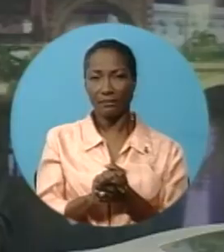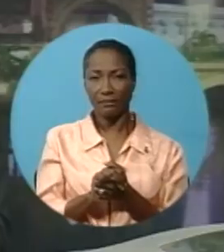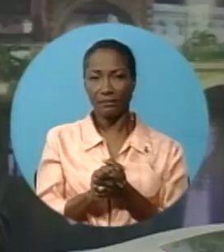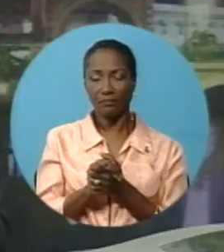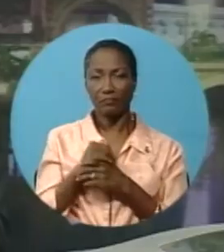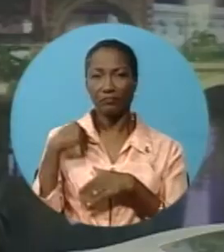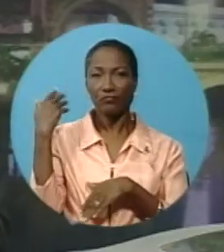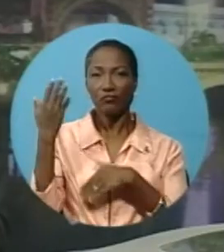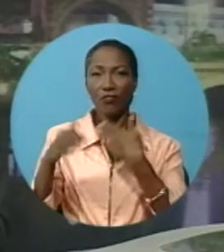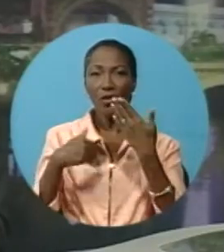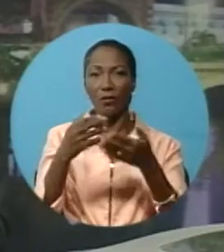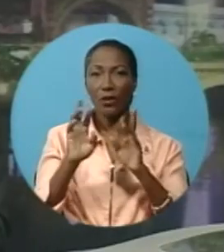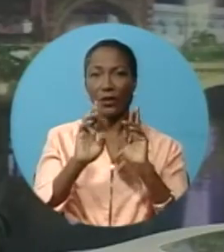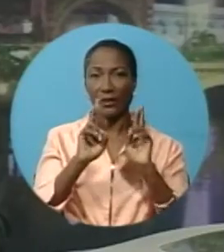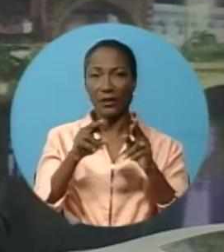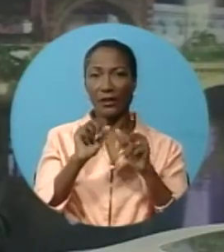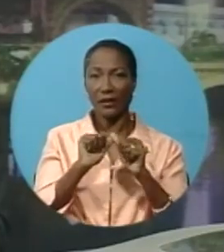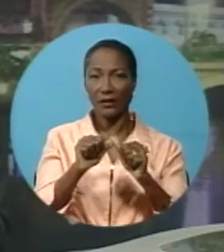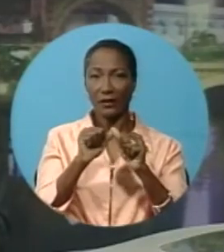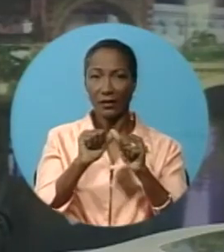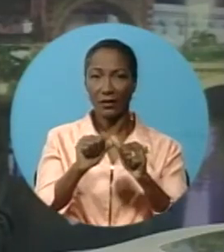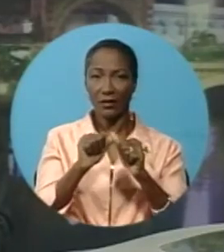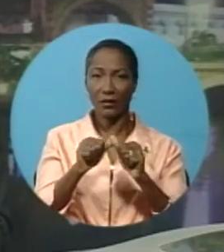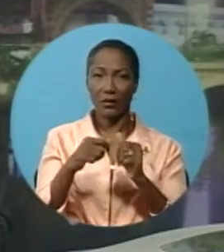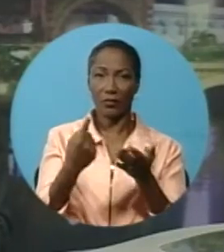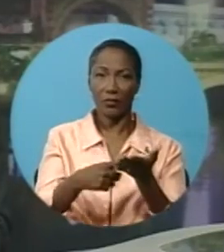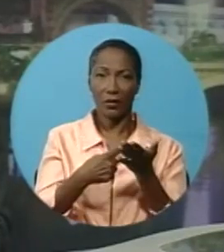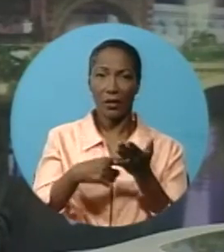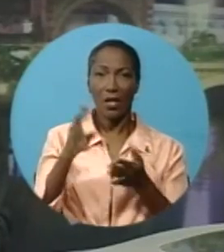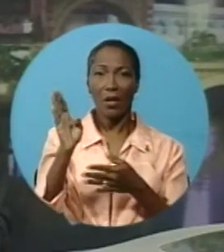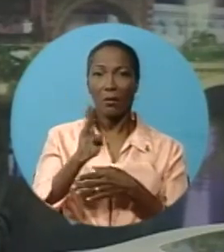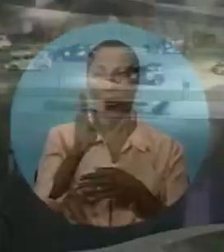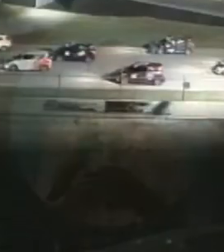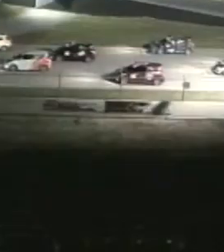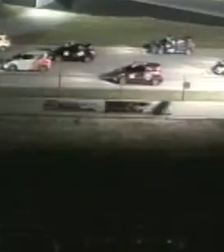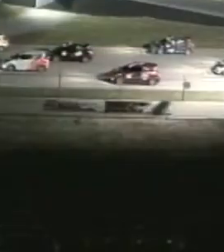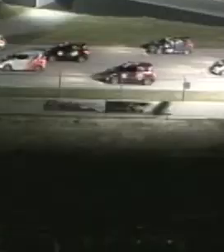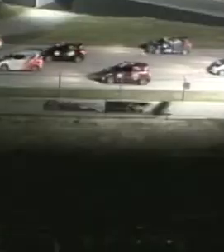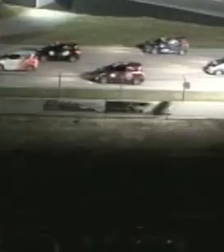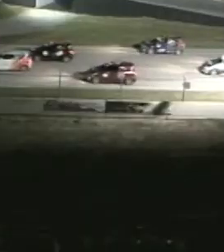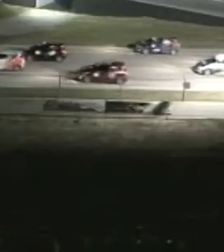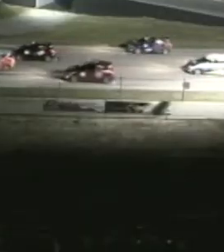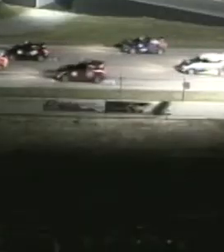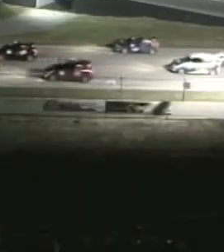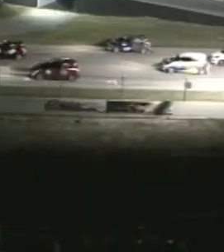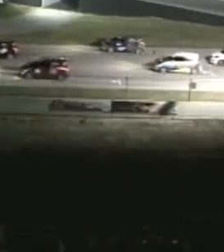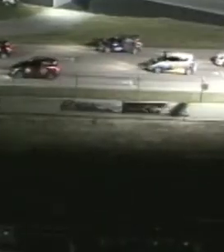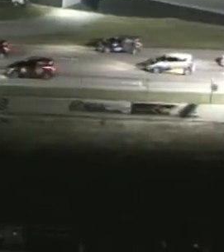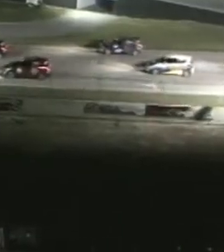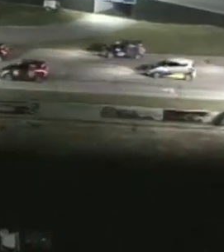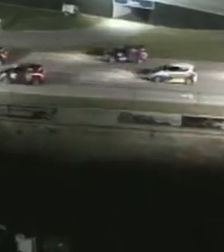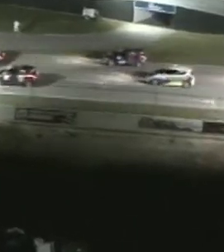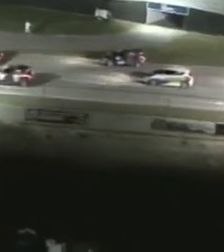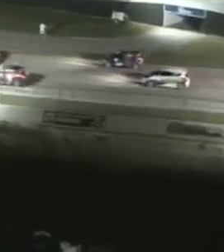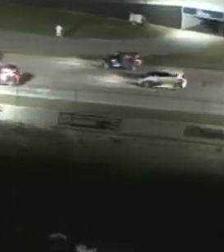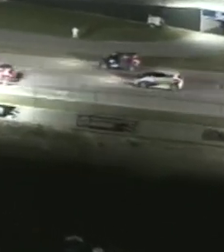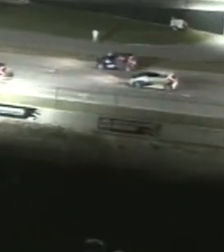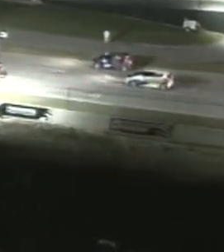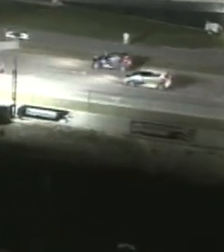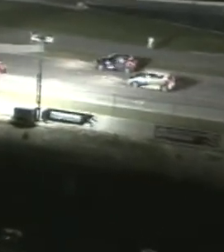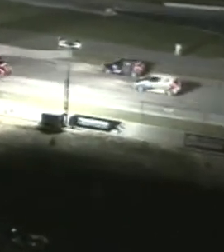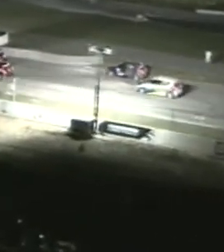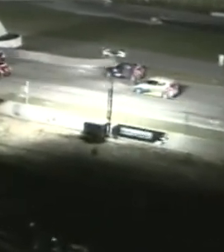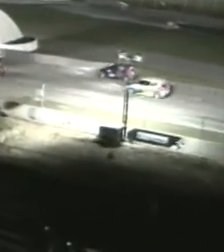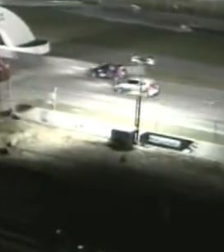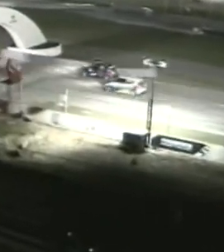Progress is being reported in the ongoing dispute between the Barbados Auto Racing League and Bushy Park Circuit, Inc. The two entities